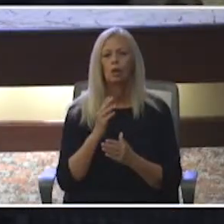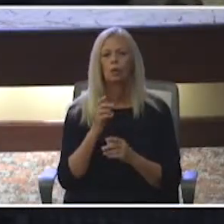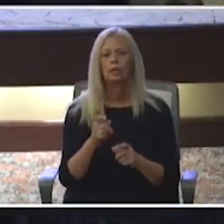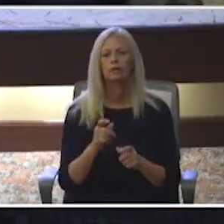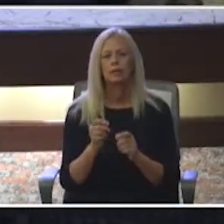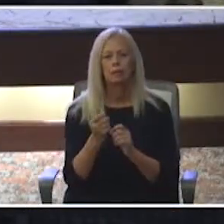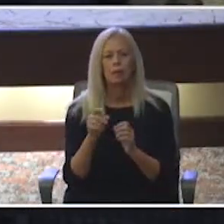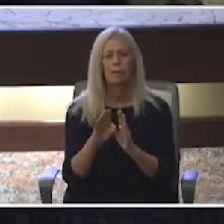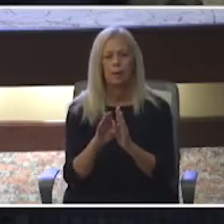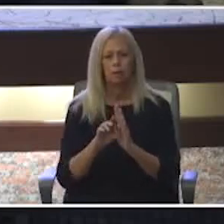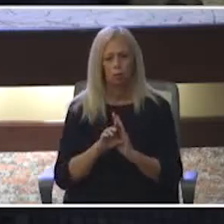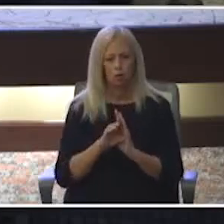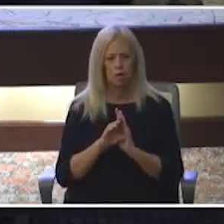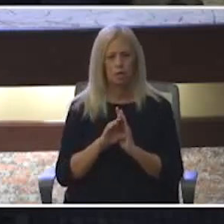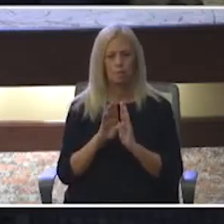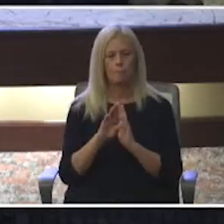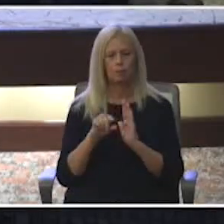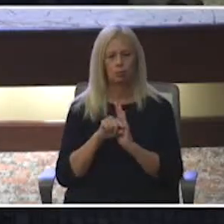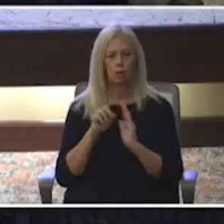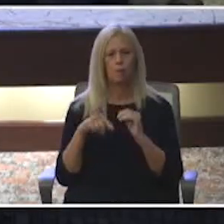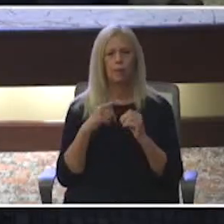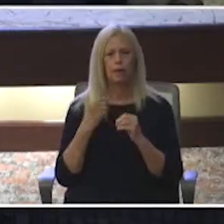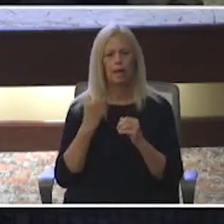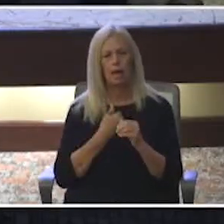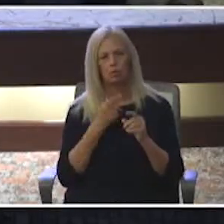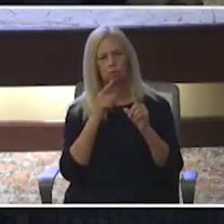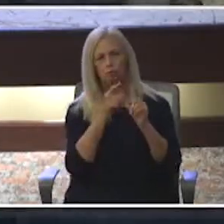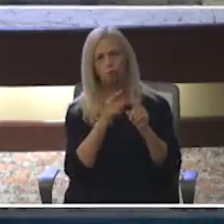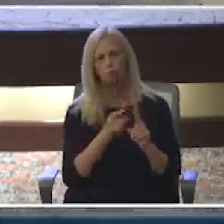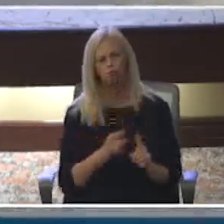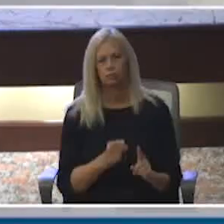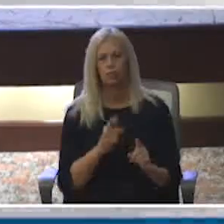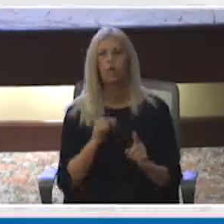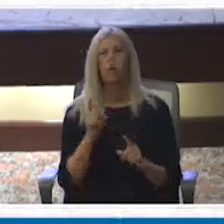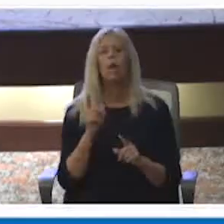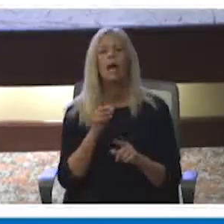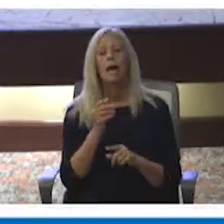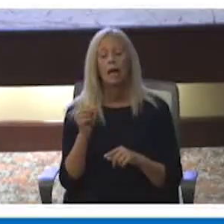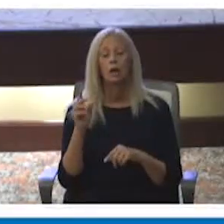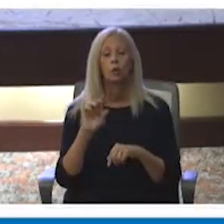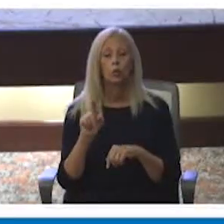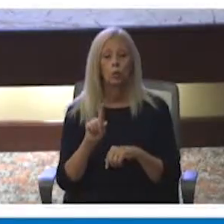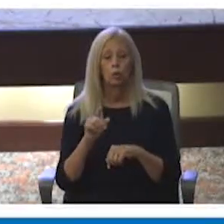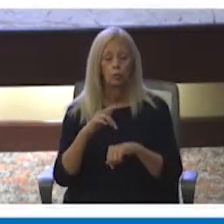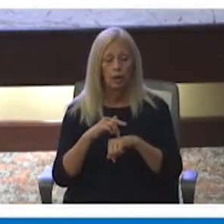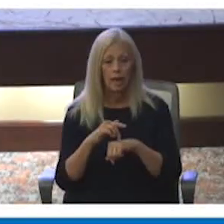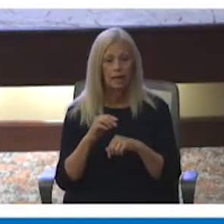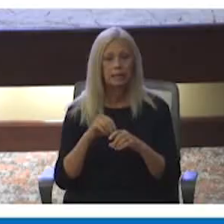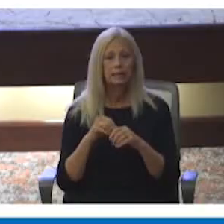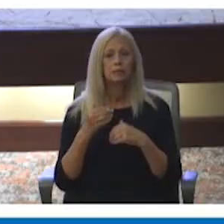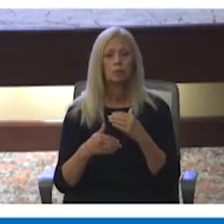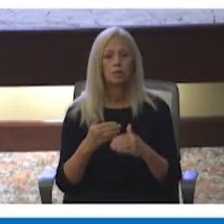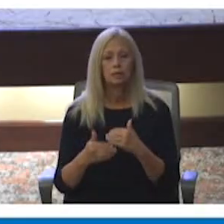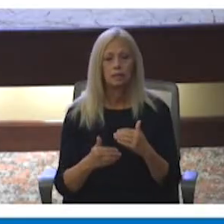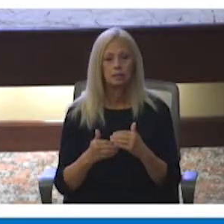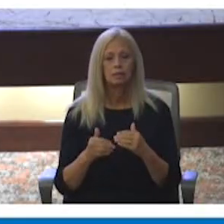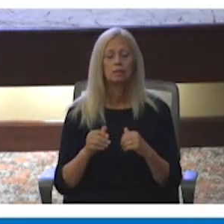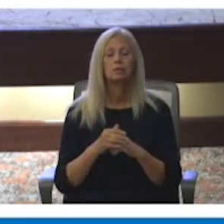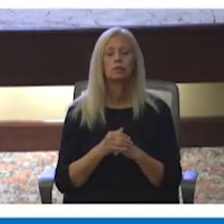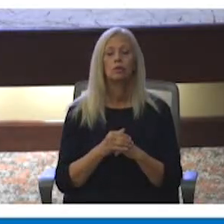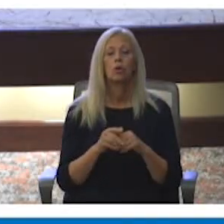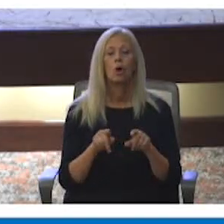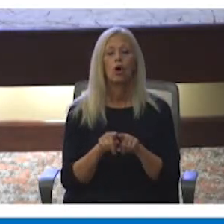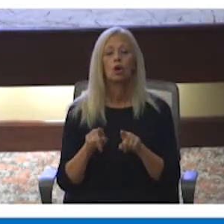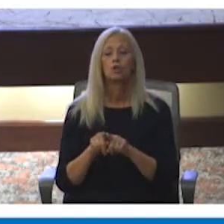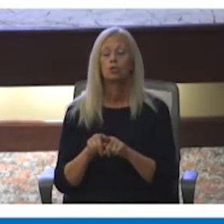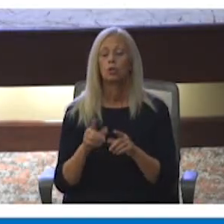background about our scope, just to give you context about where we are in the process that the city has established. Then I'm going to give you an overview of the drafting that's